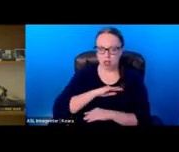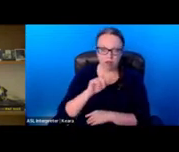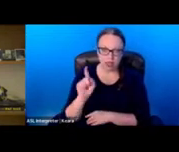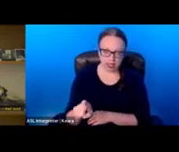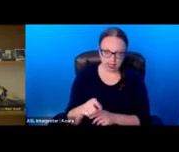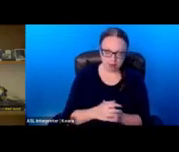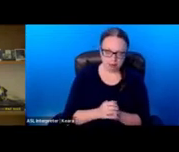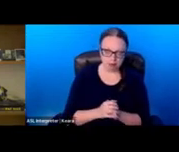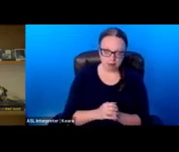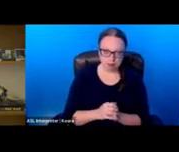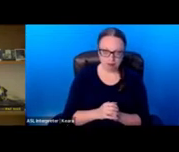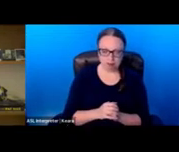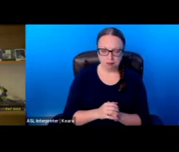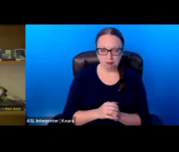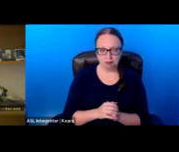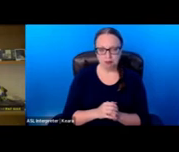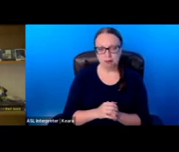Next slide, please.